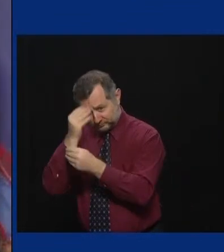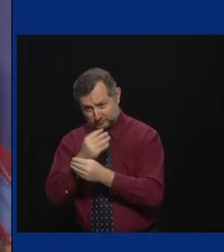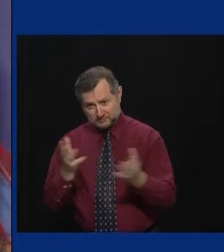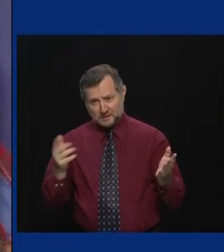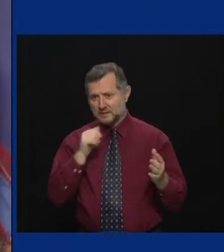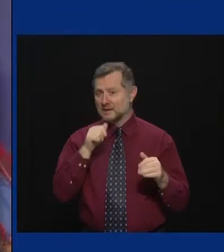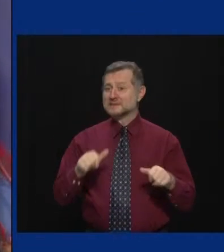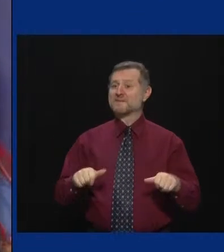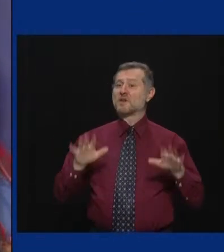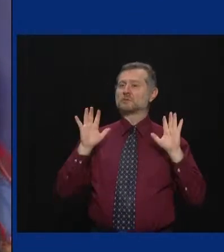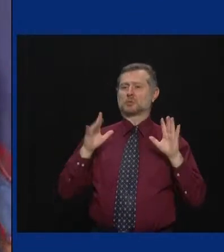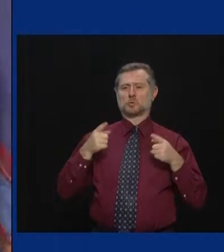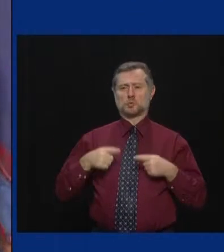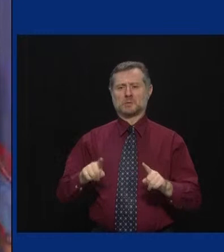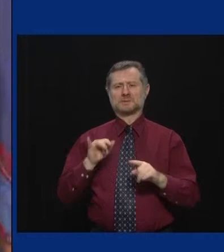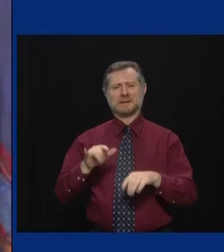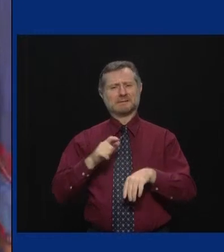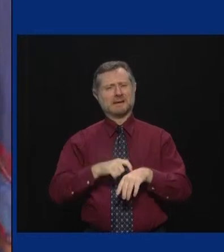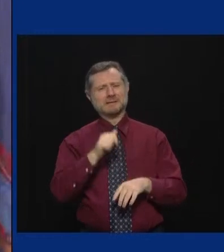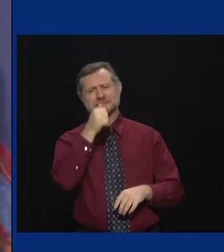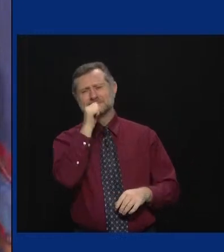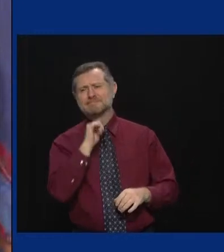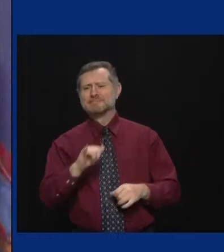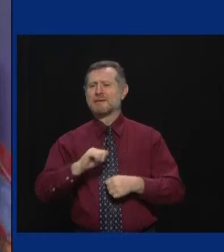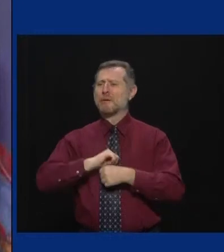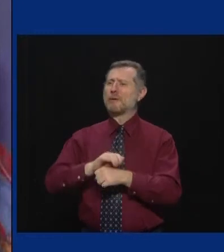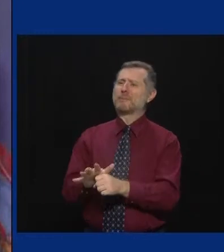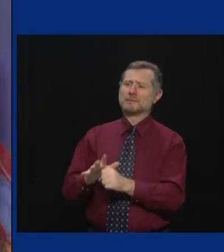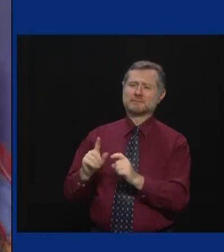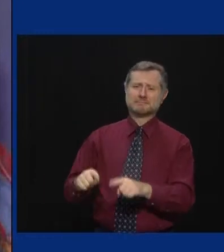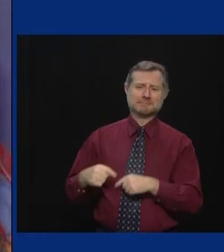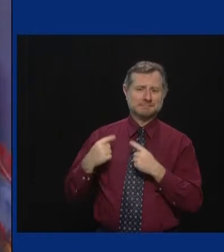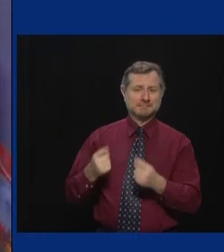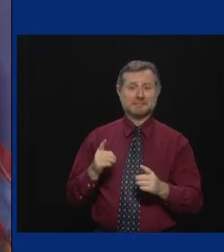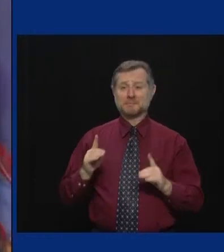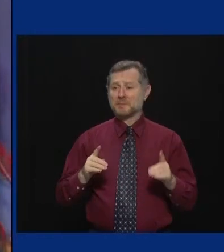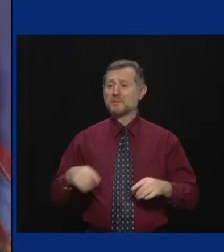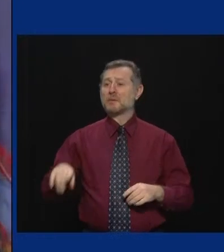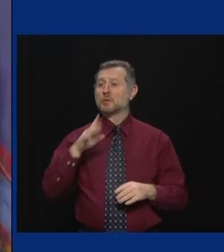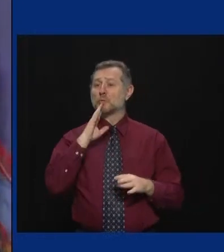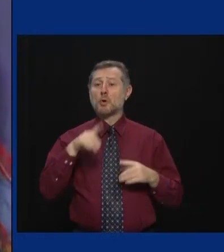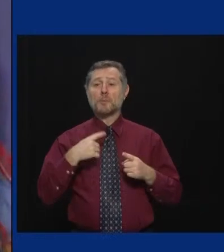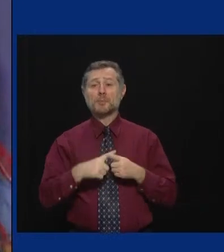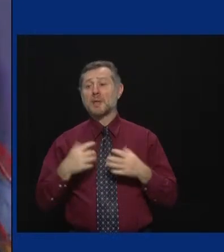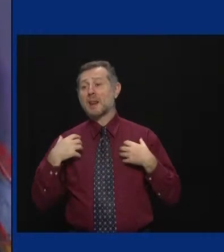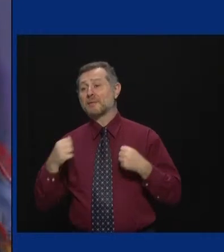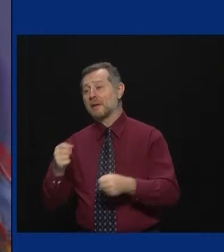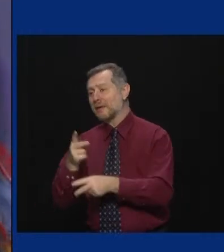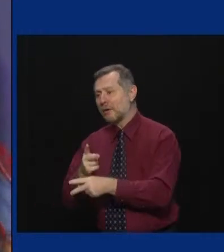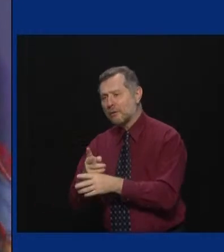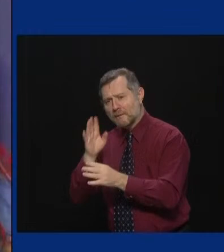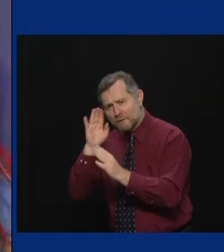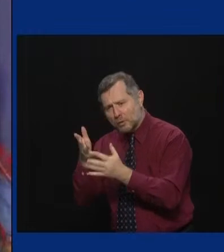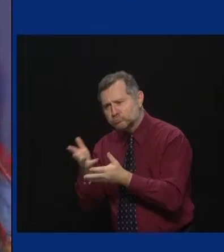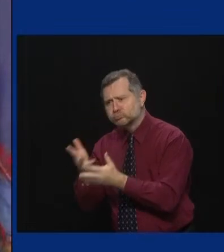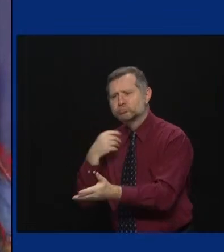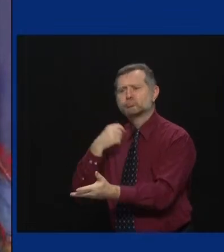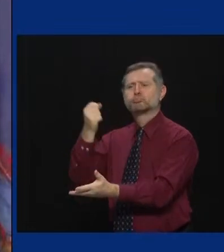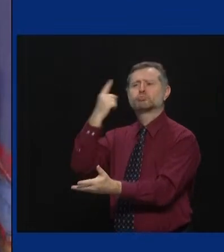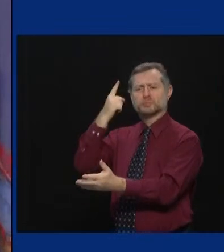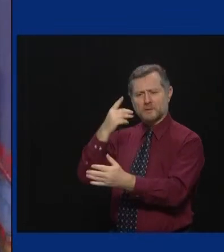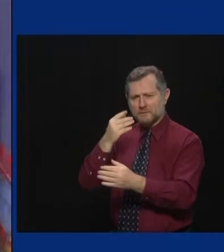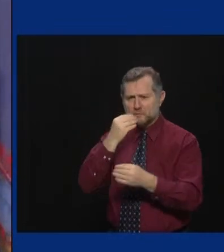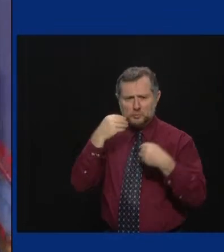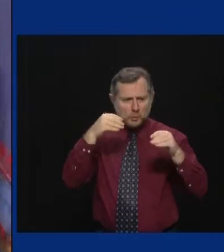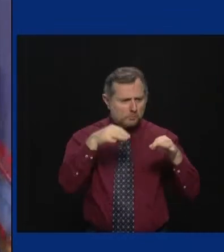this pandemic. Everyone's talked about the essential workers, and you think of healthcare. Yes, they're essential, the grocery store workers.